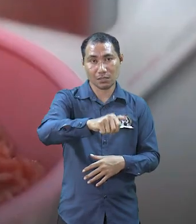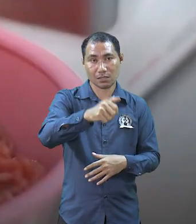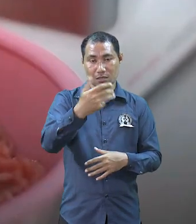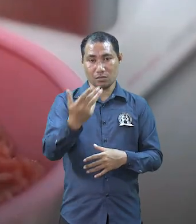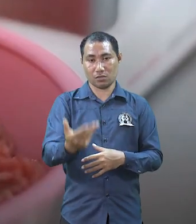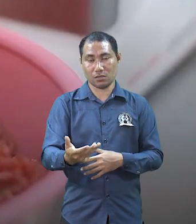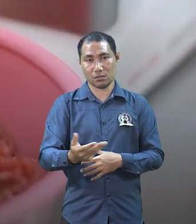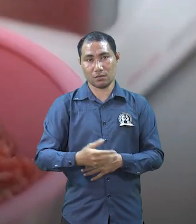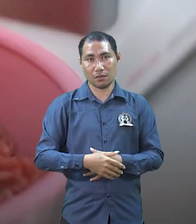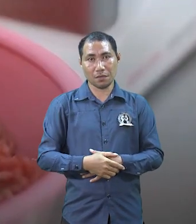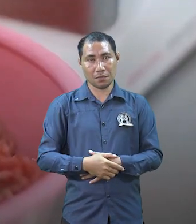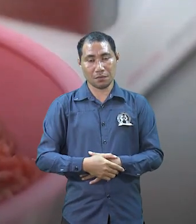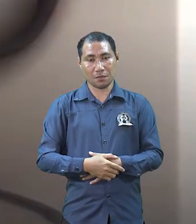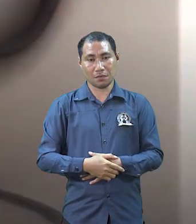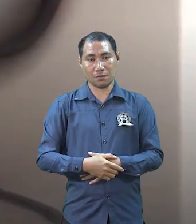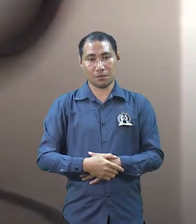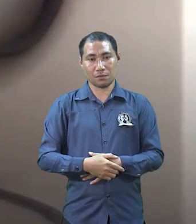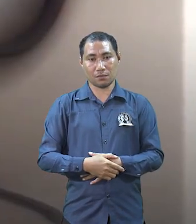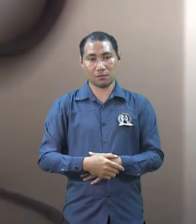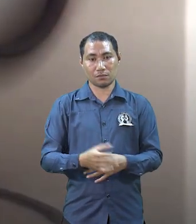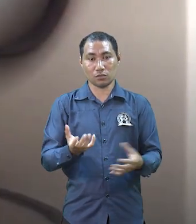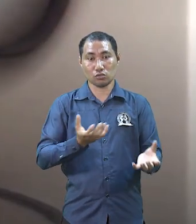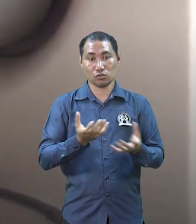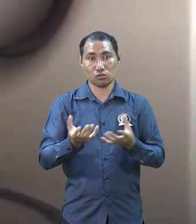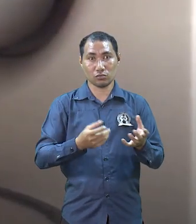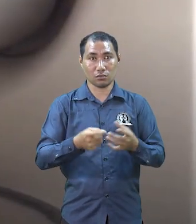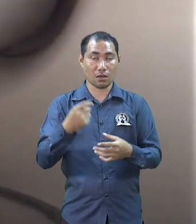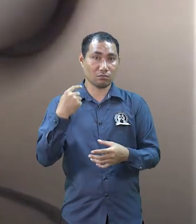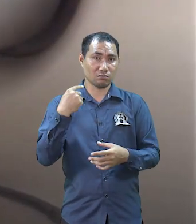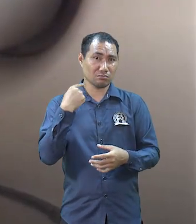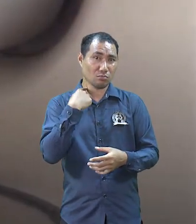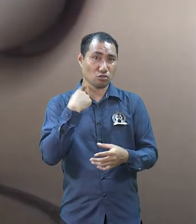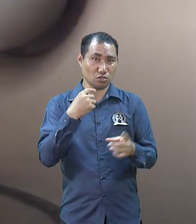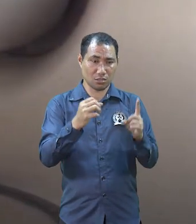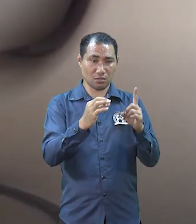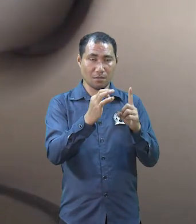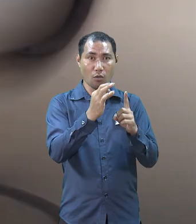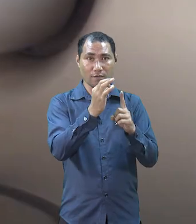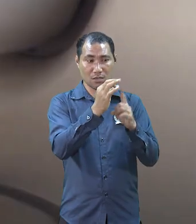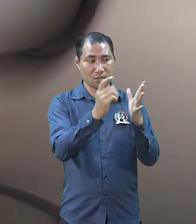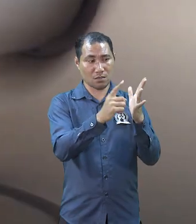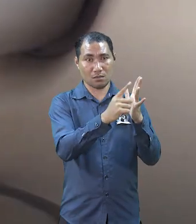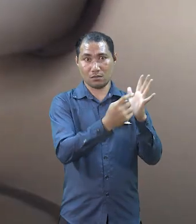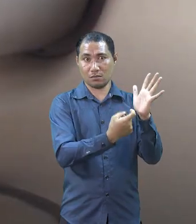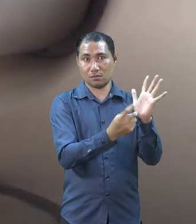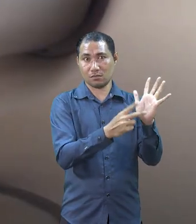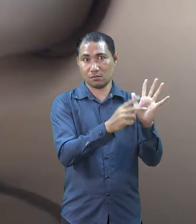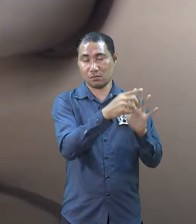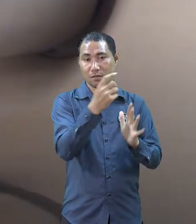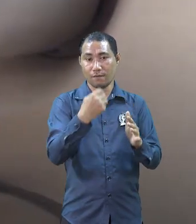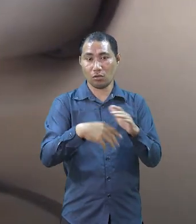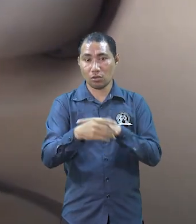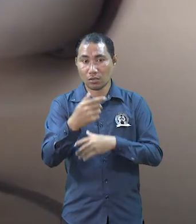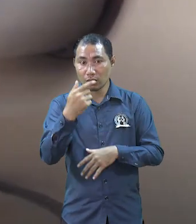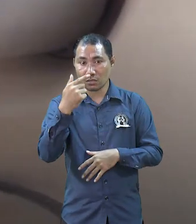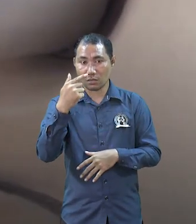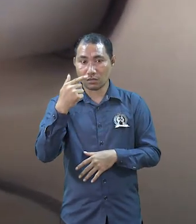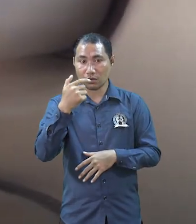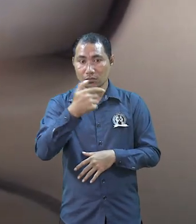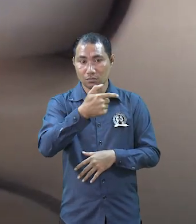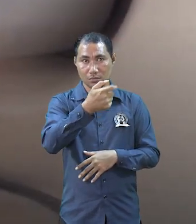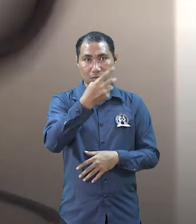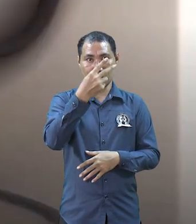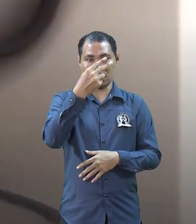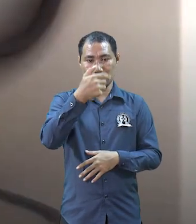degrees Celsius. Cook ground poultry to 165 degrees Fahrenheit, 74